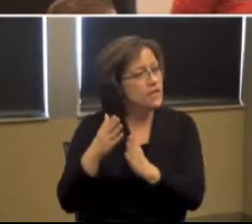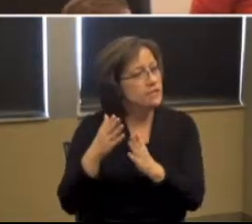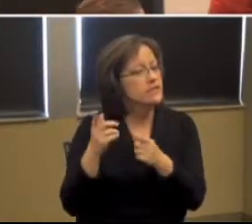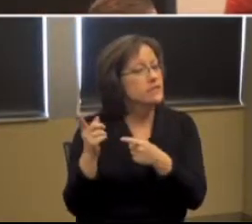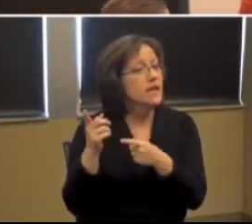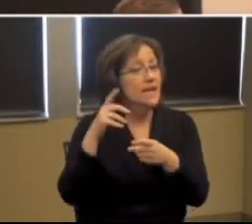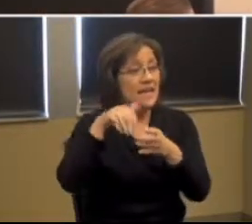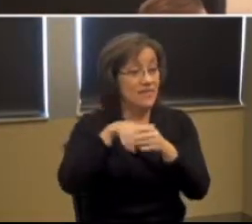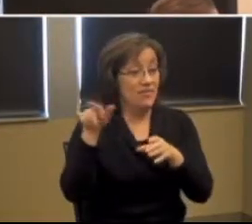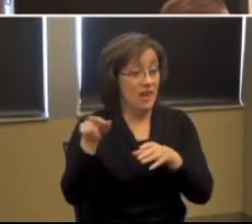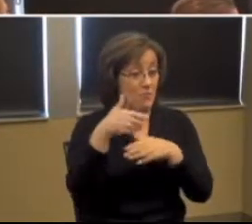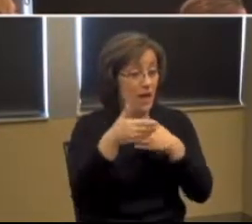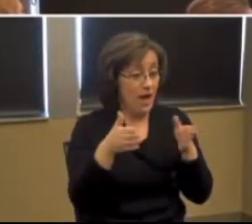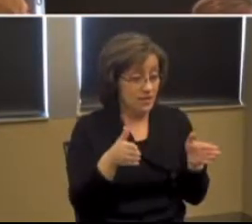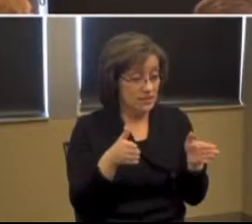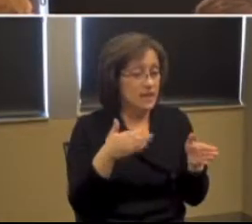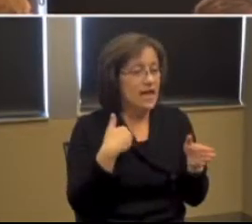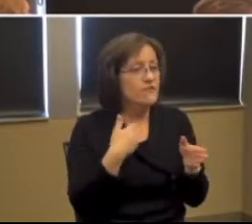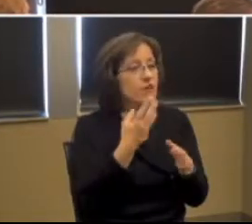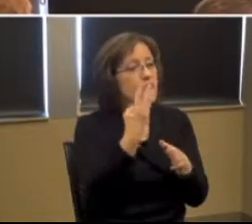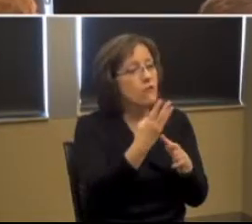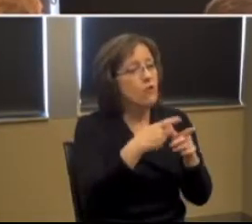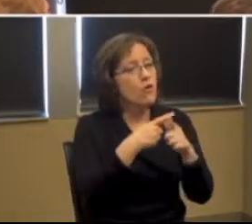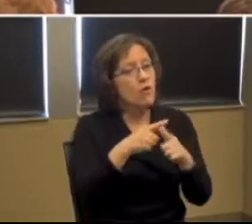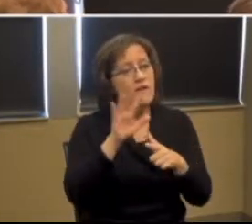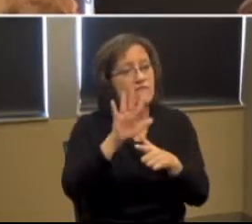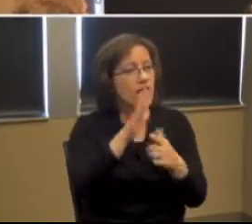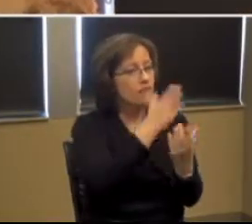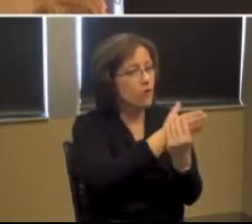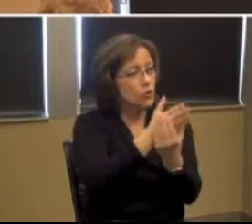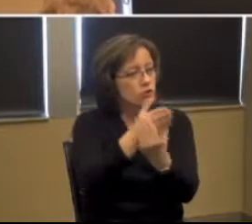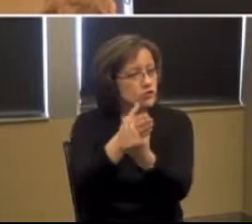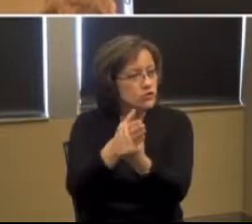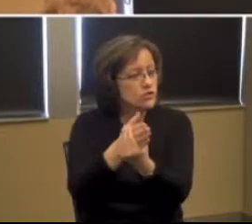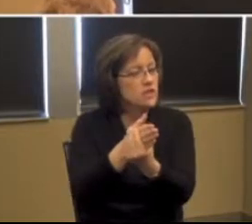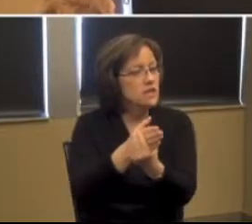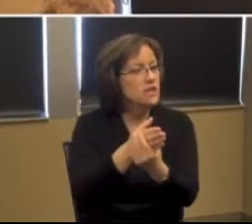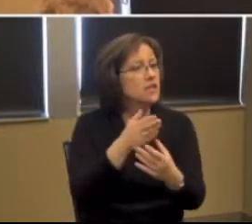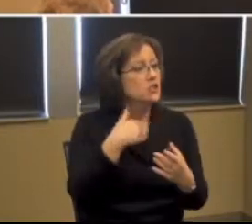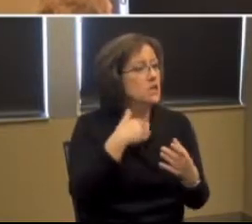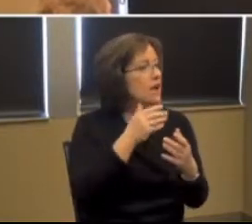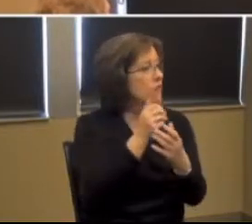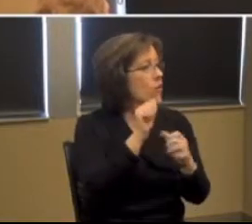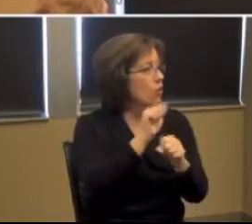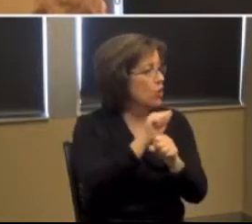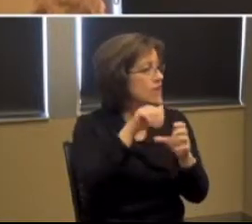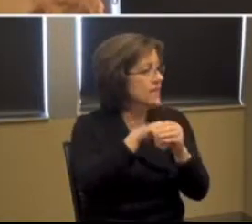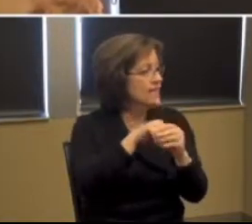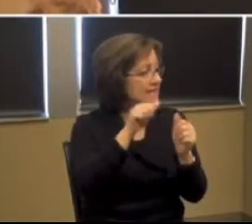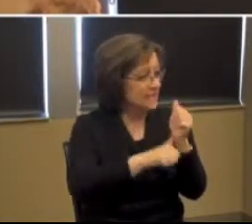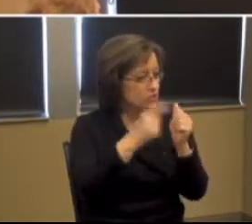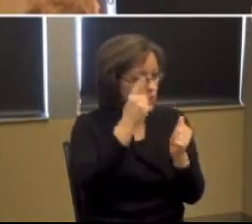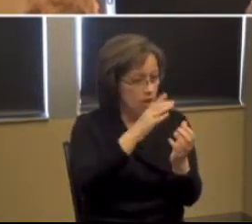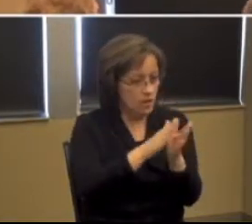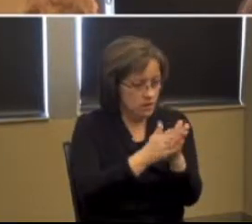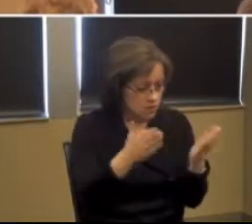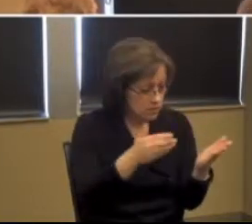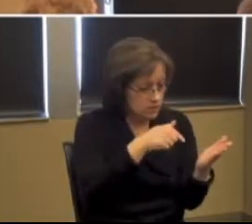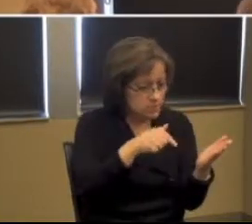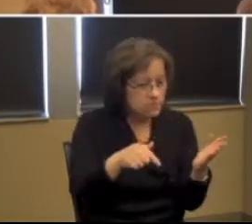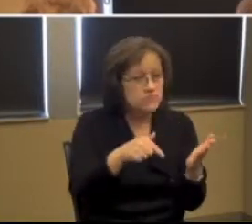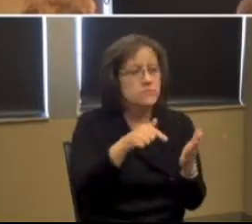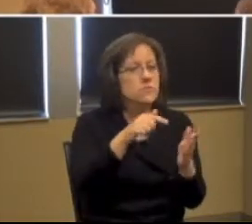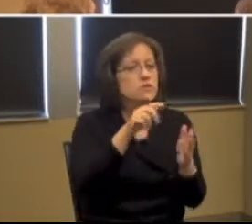this box, she had 4 or 5 folders, and she would have work in each one of those. And then her task organizer would